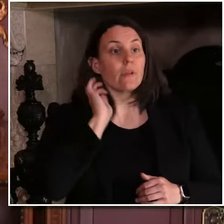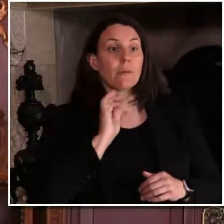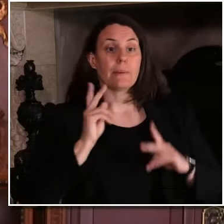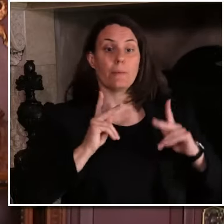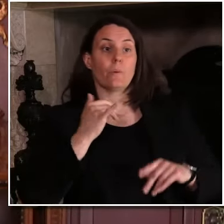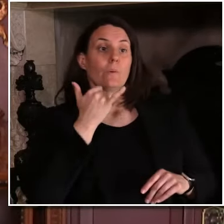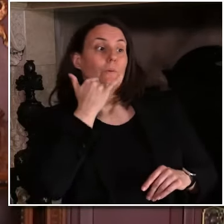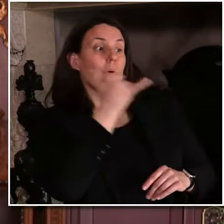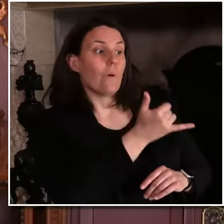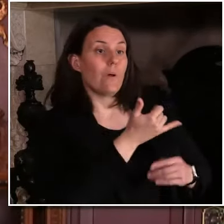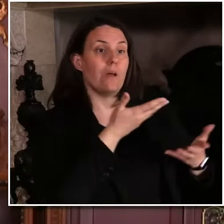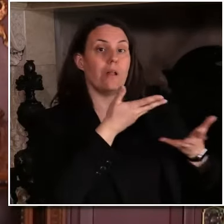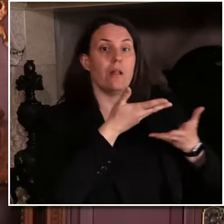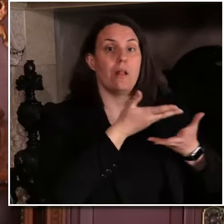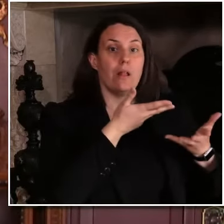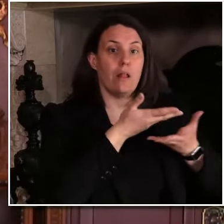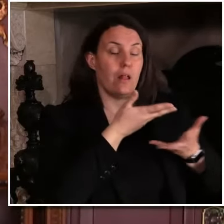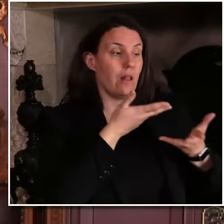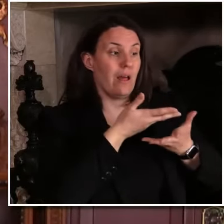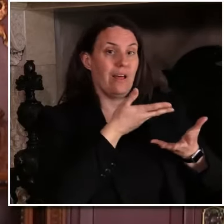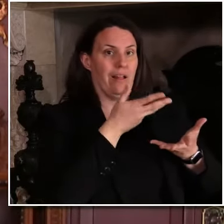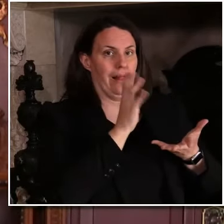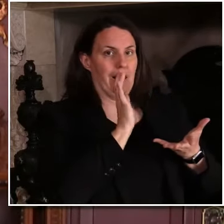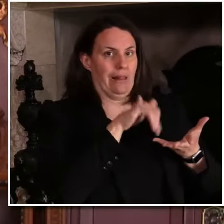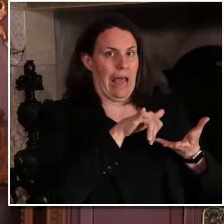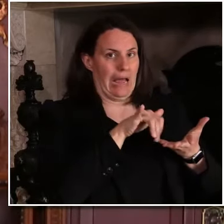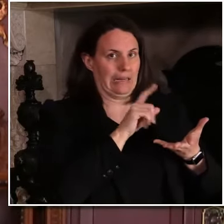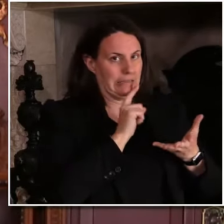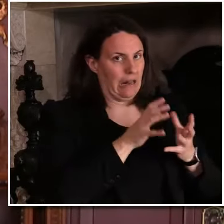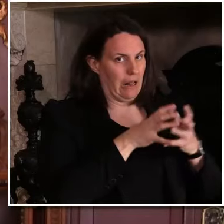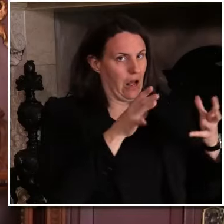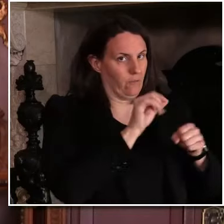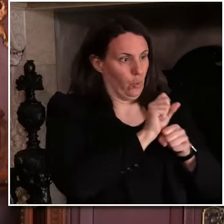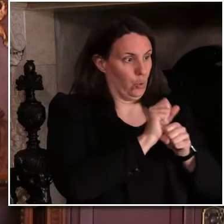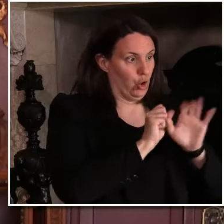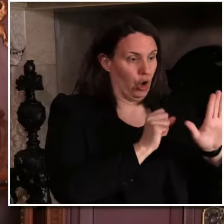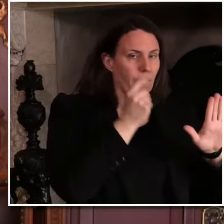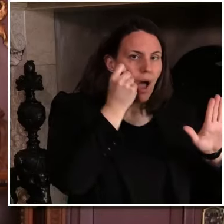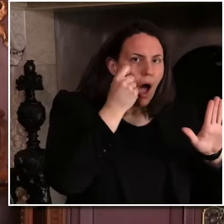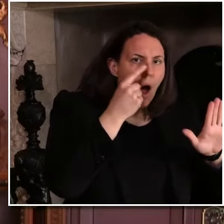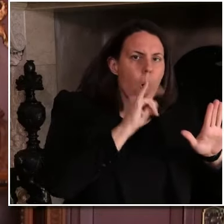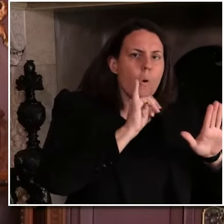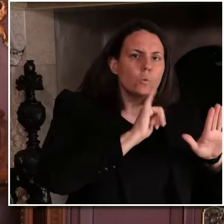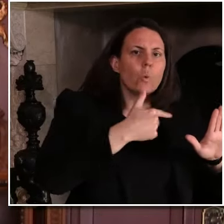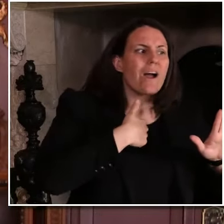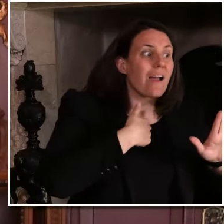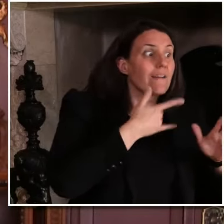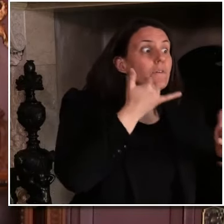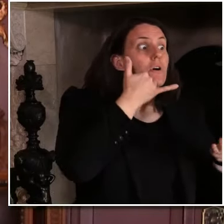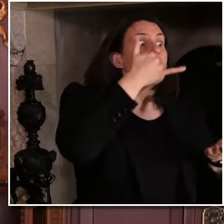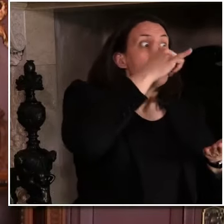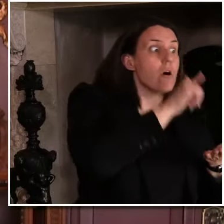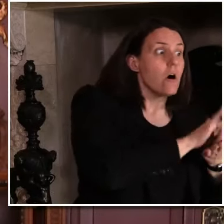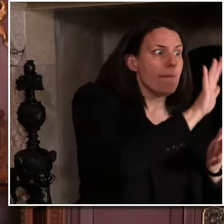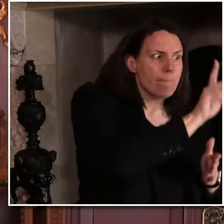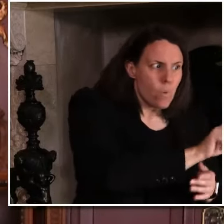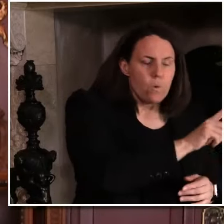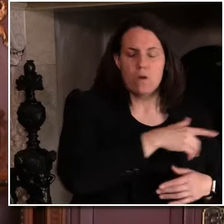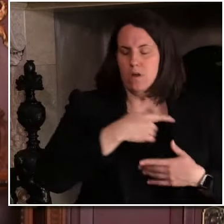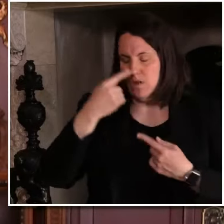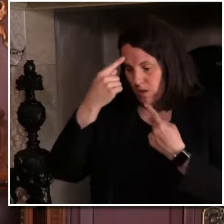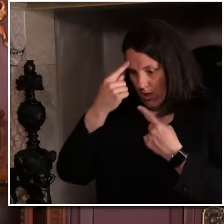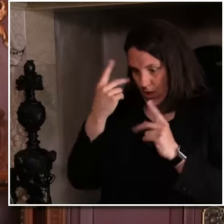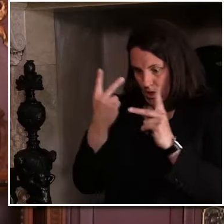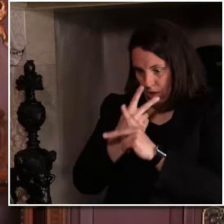of the job. For processing those claims after the conversation is done takes as long as it does. So